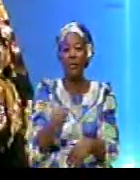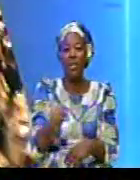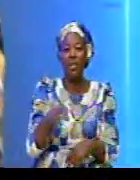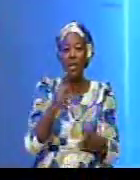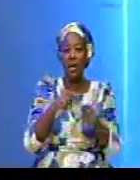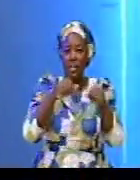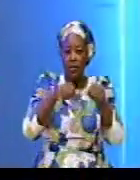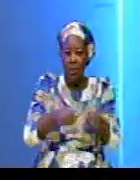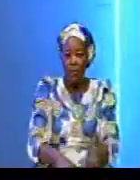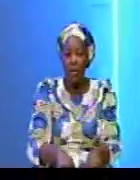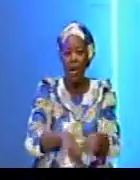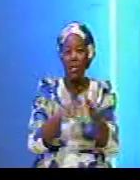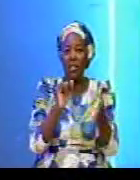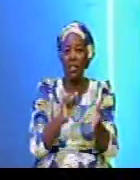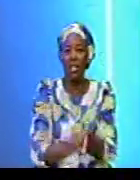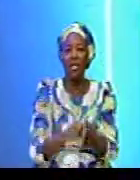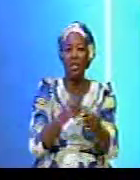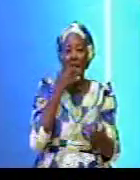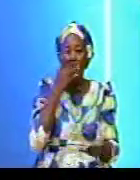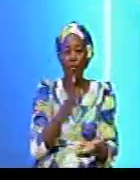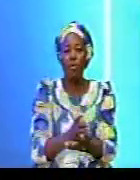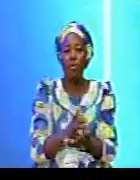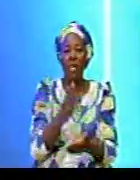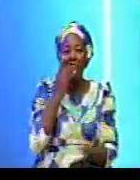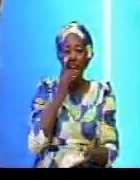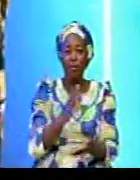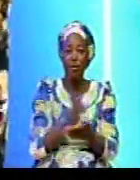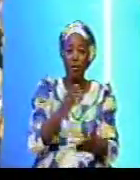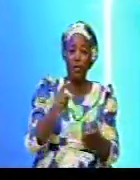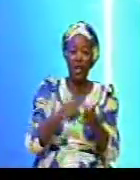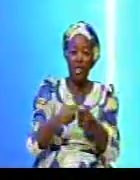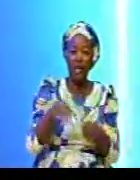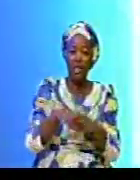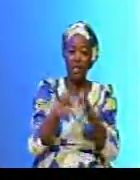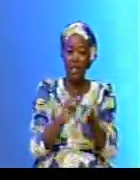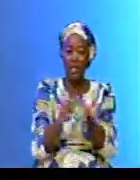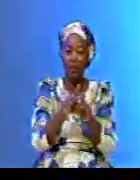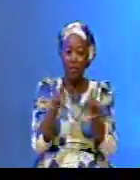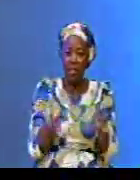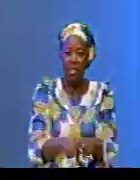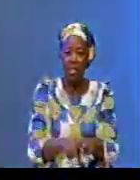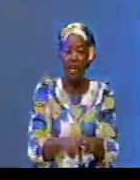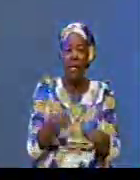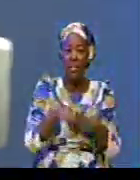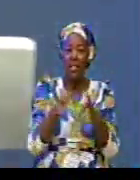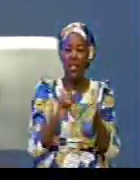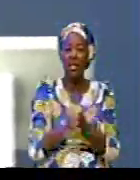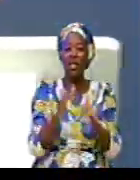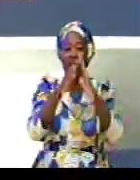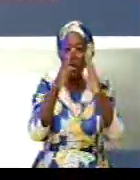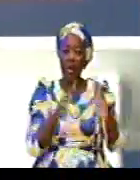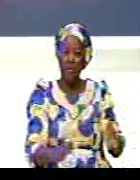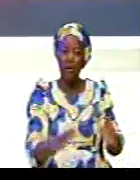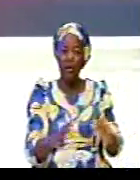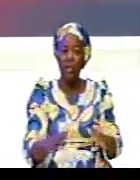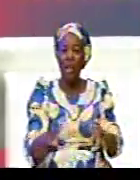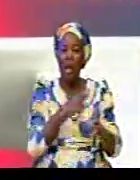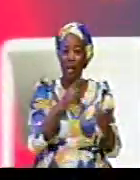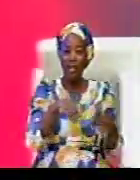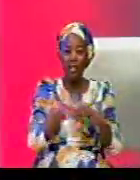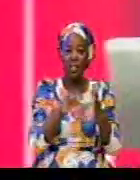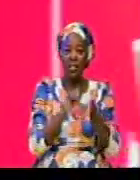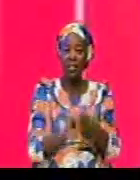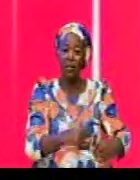for the mosquitoes. He keepeth himself. He remains in that bottle, in that shield,